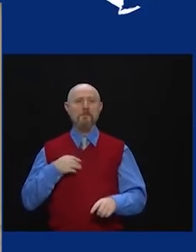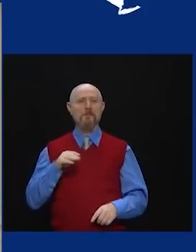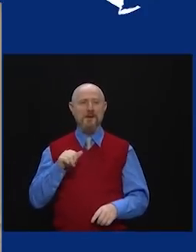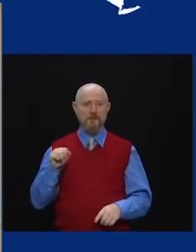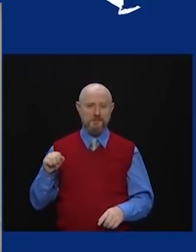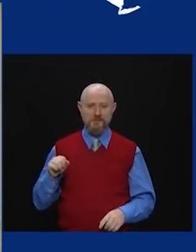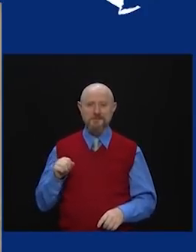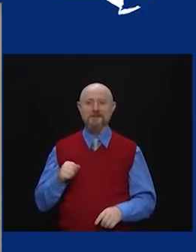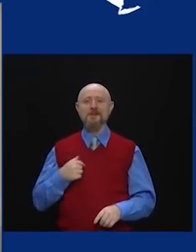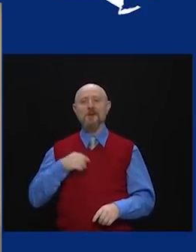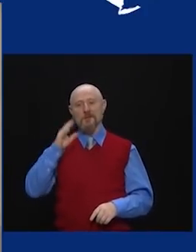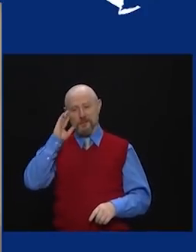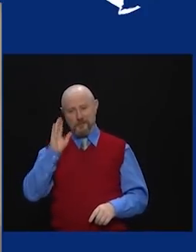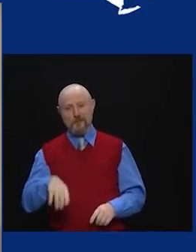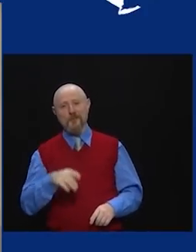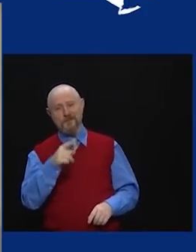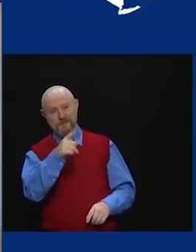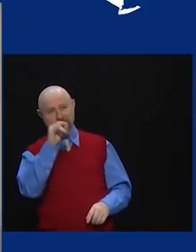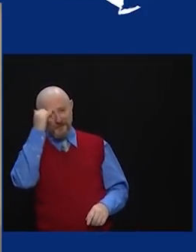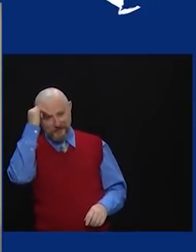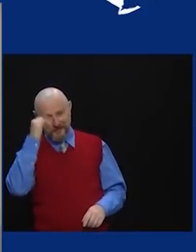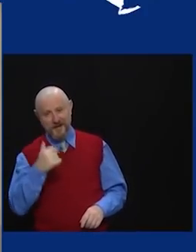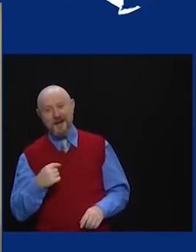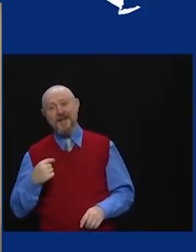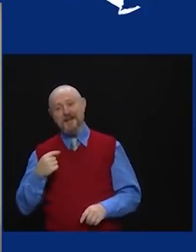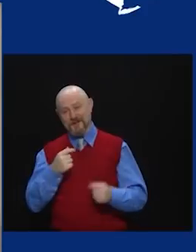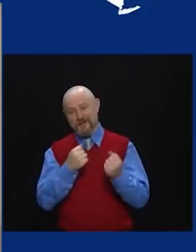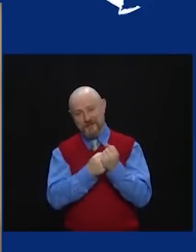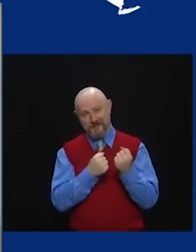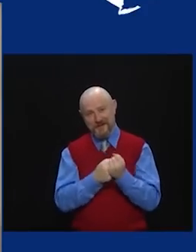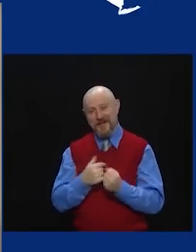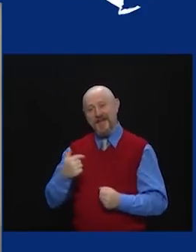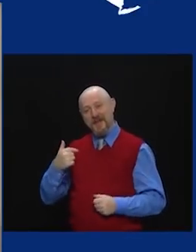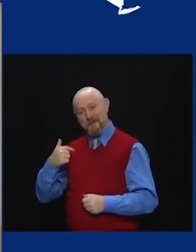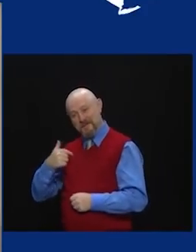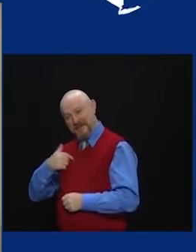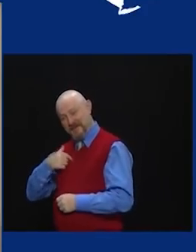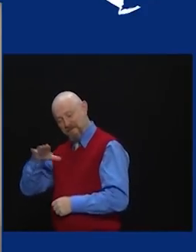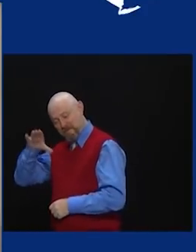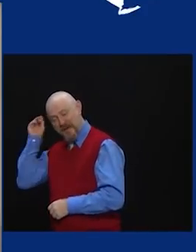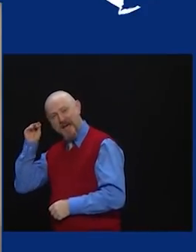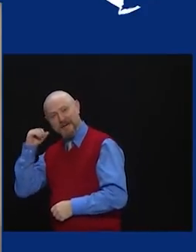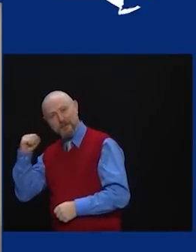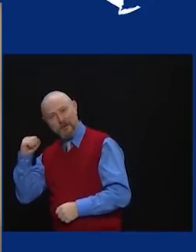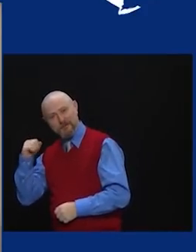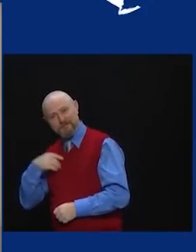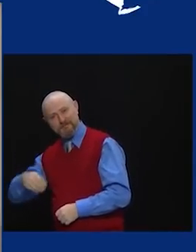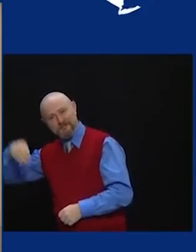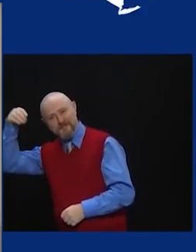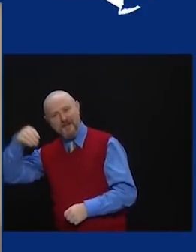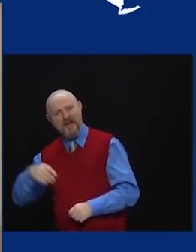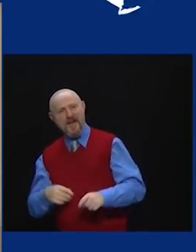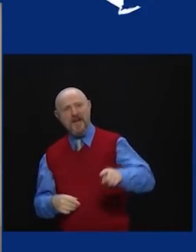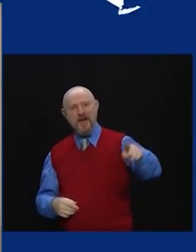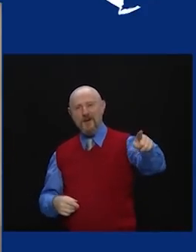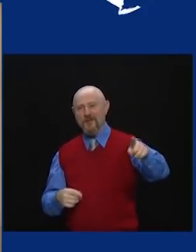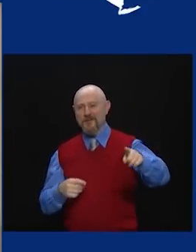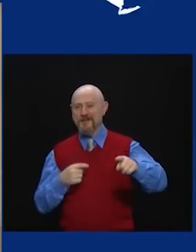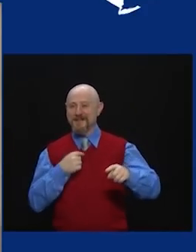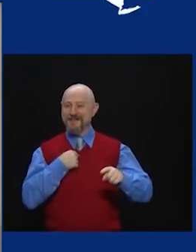slippers here for Christmas. So a little bit of a rivalry there. Wait. Those are fighting words, Ben. I mean, come on.